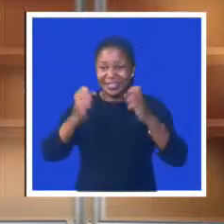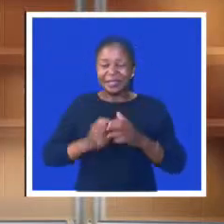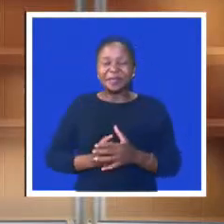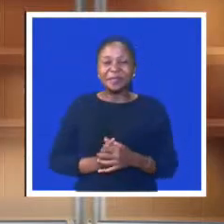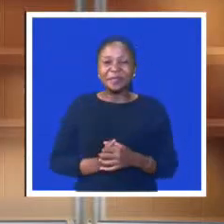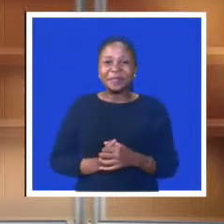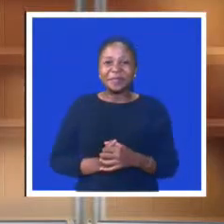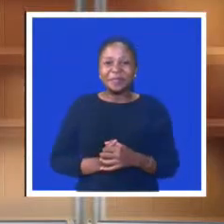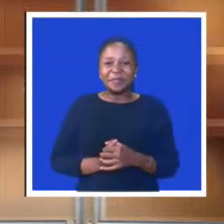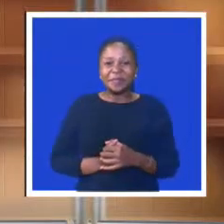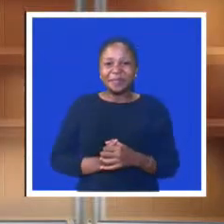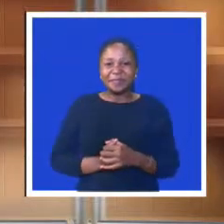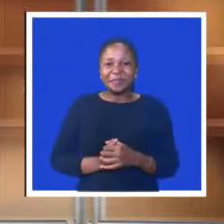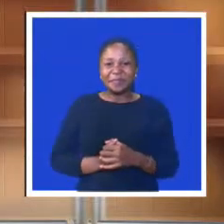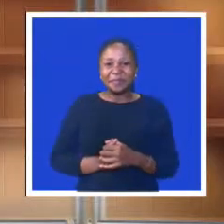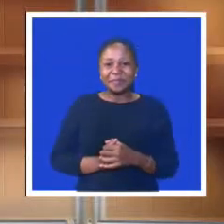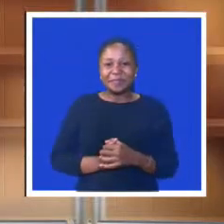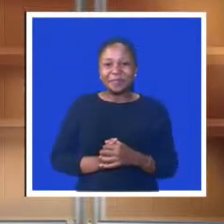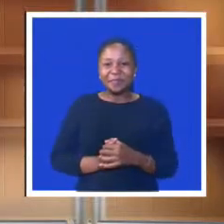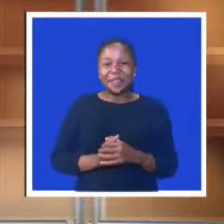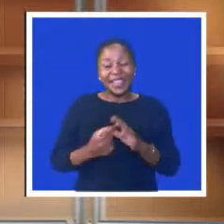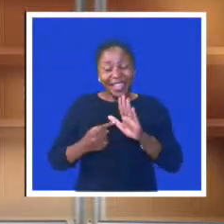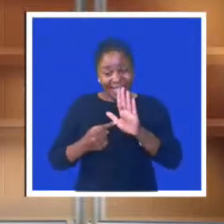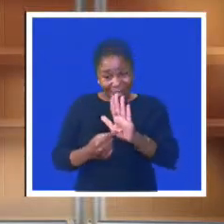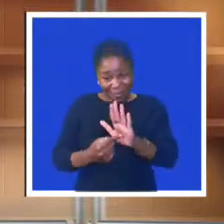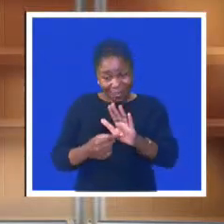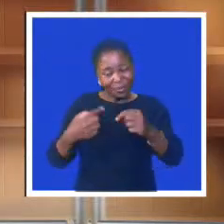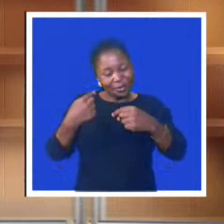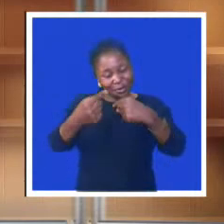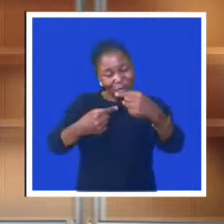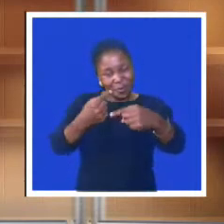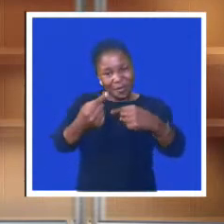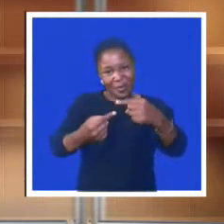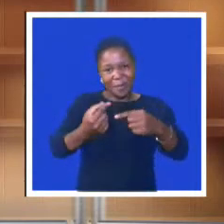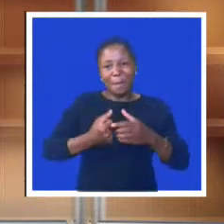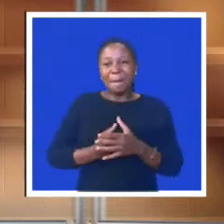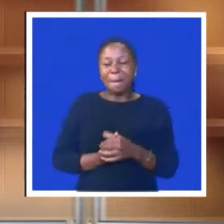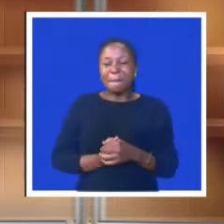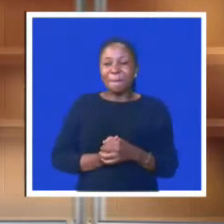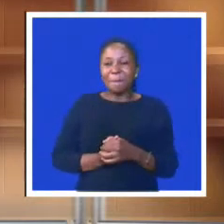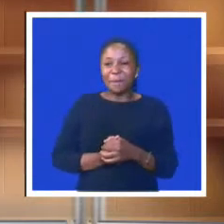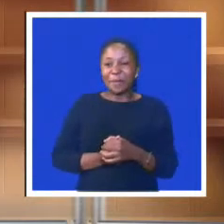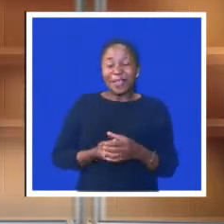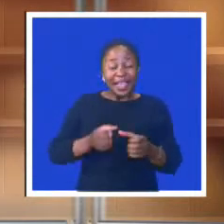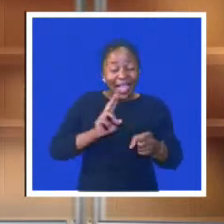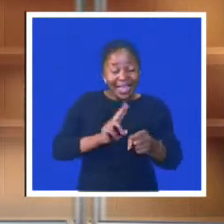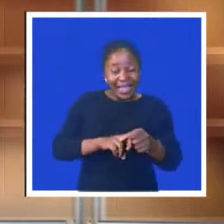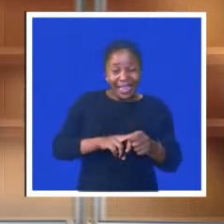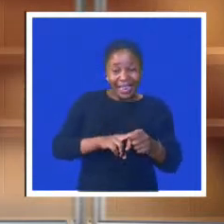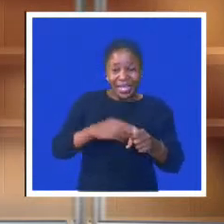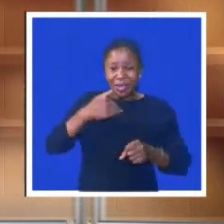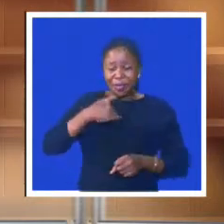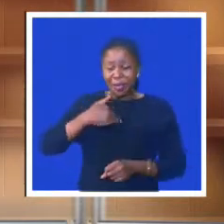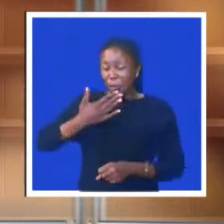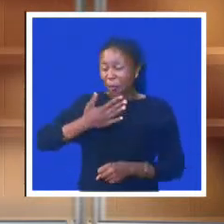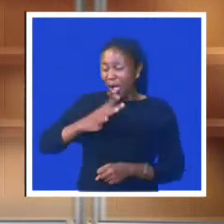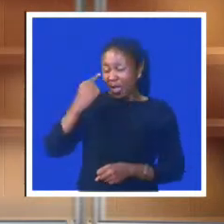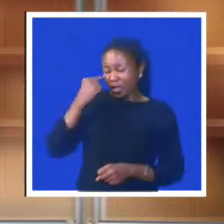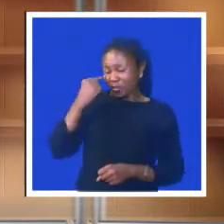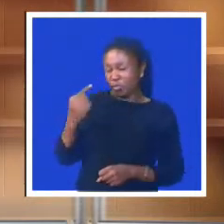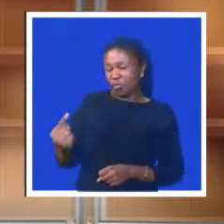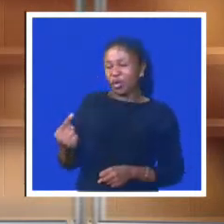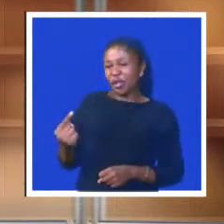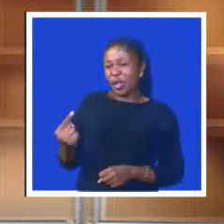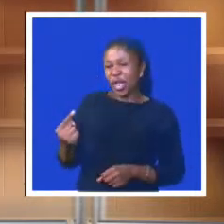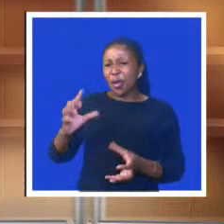our next example, which is example number 4. Okay, again, let us look at the position of the ball